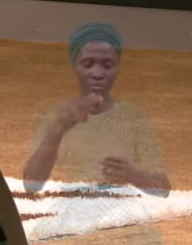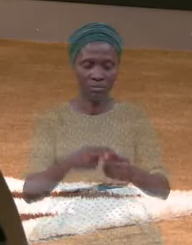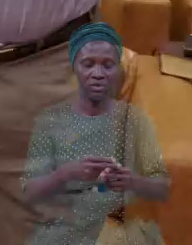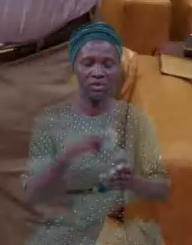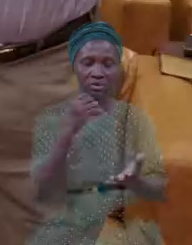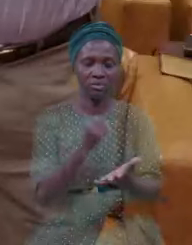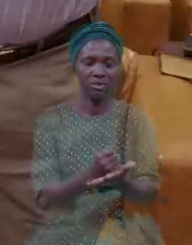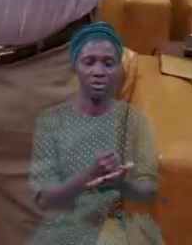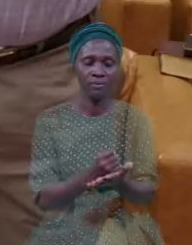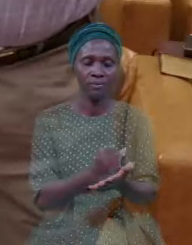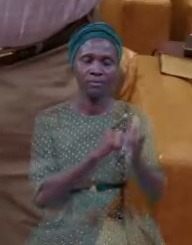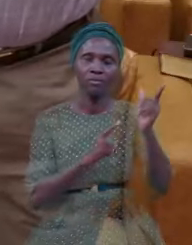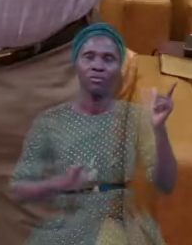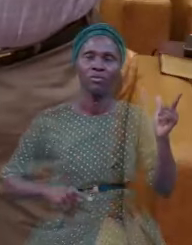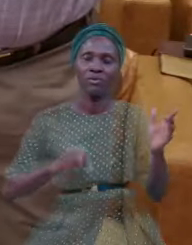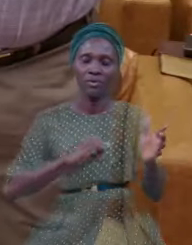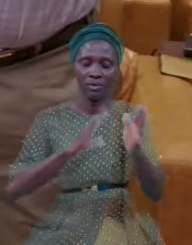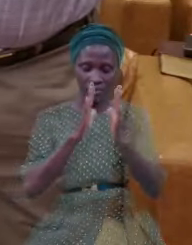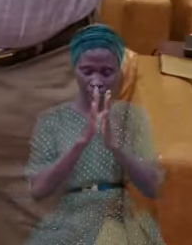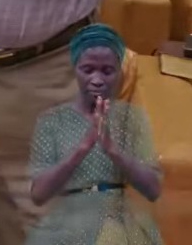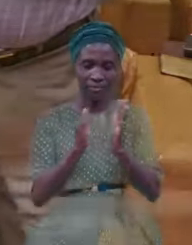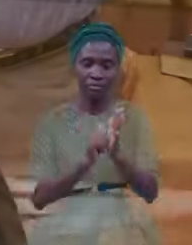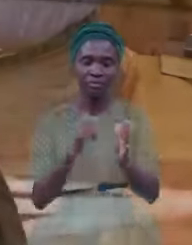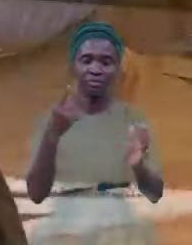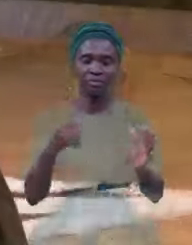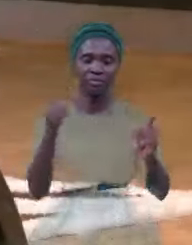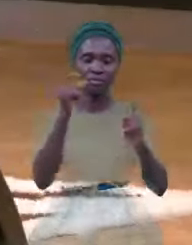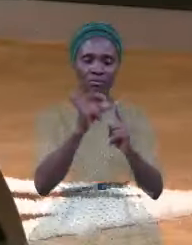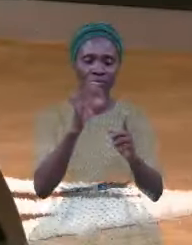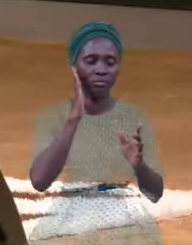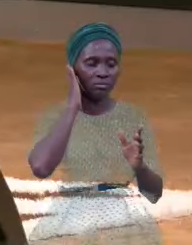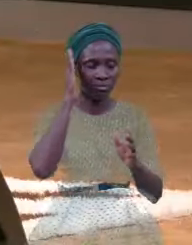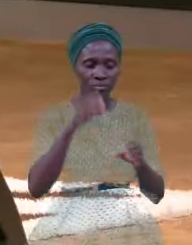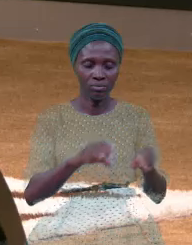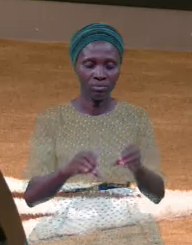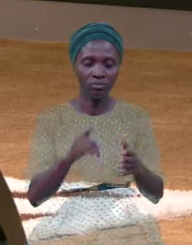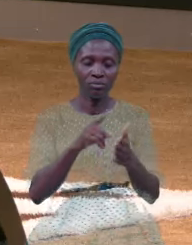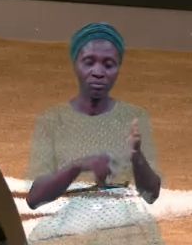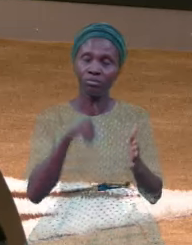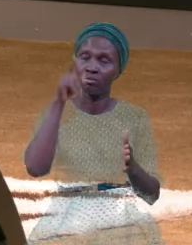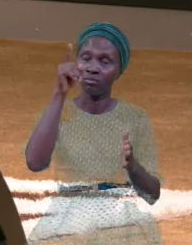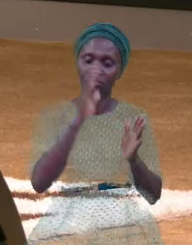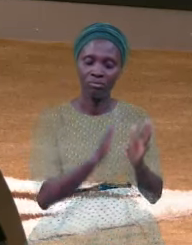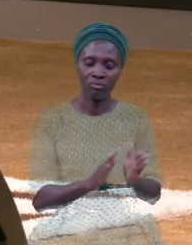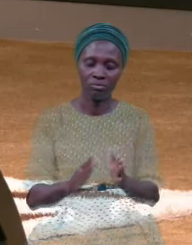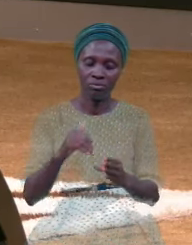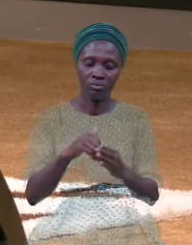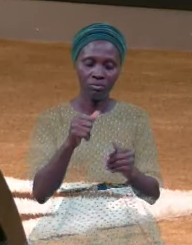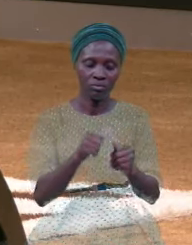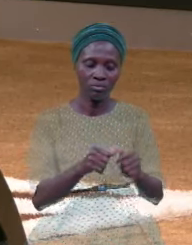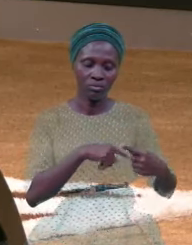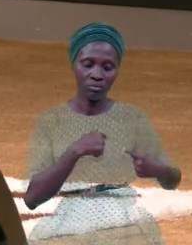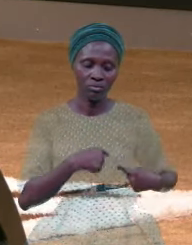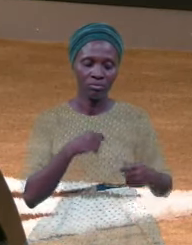Amen. Lord, I pray that the word will do what you intend in every heart,